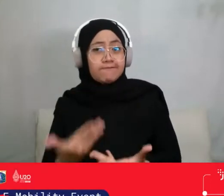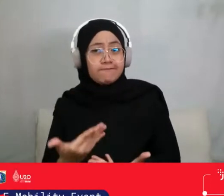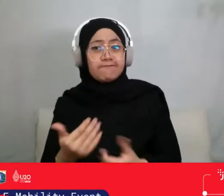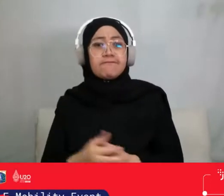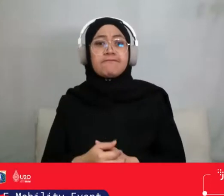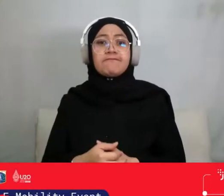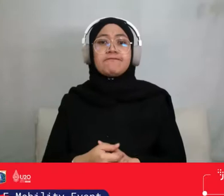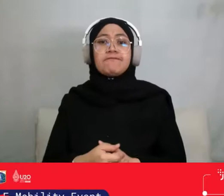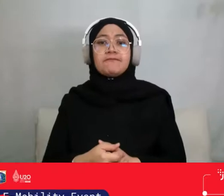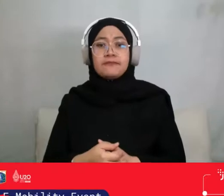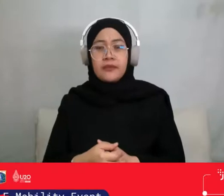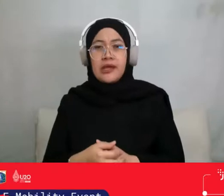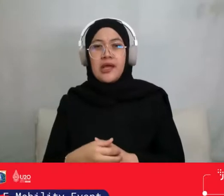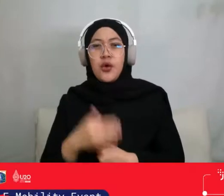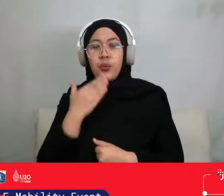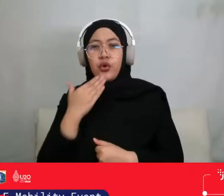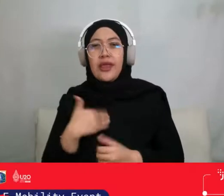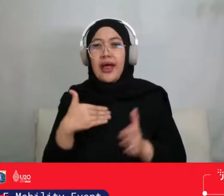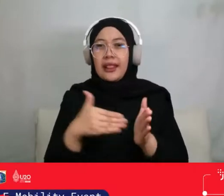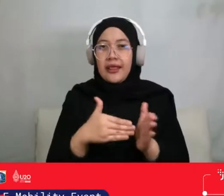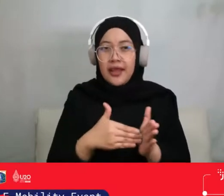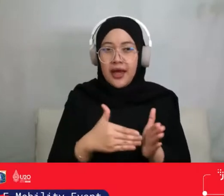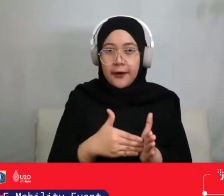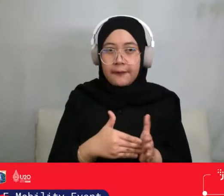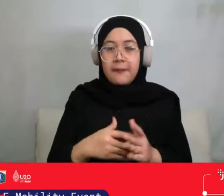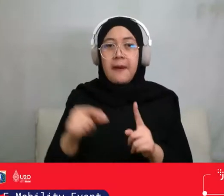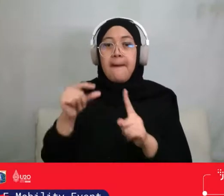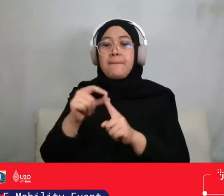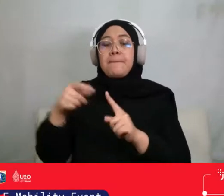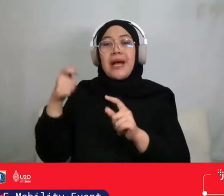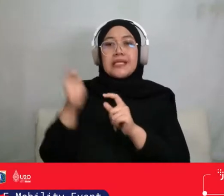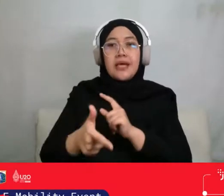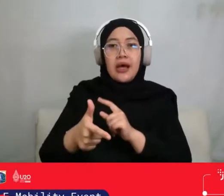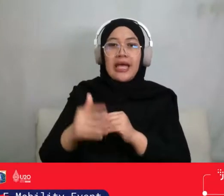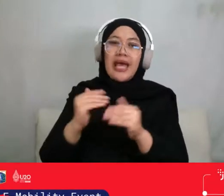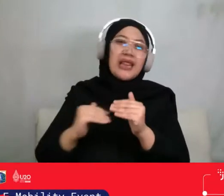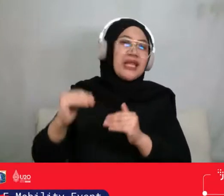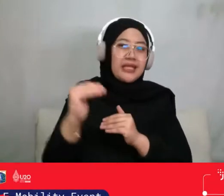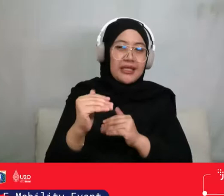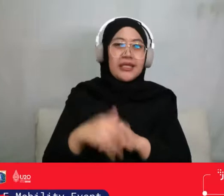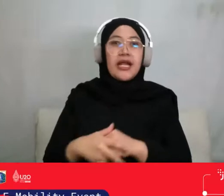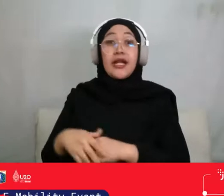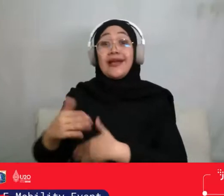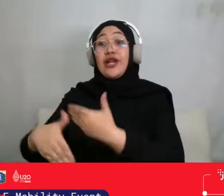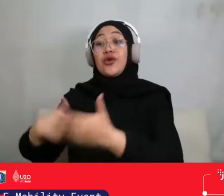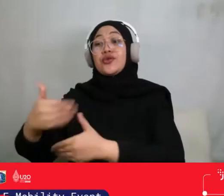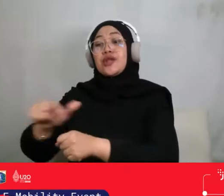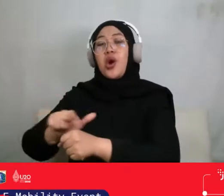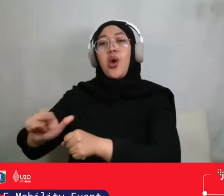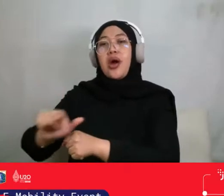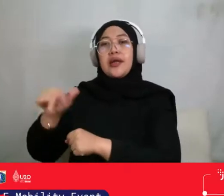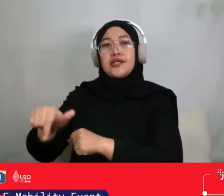taxes for e-buses, and the local industry is not so well developed yet. So the prices are too high for